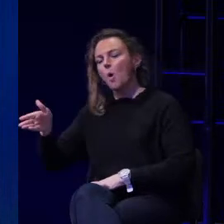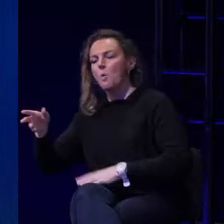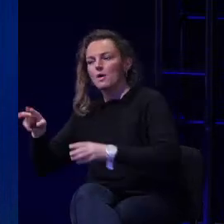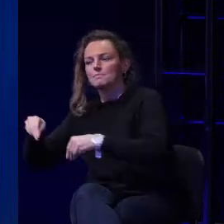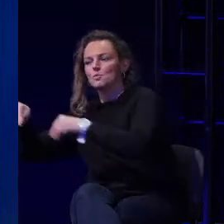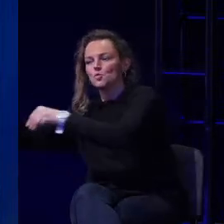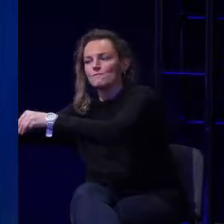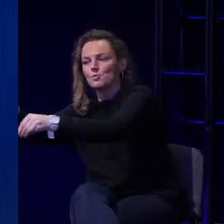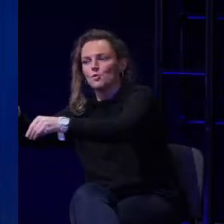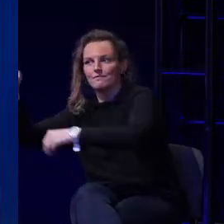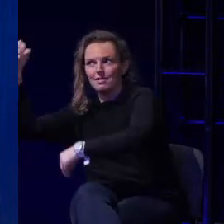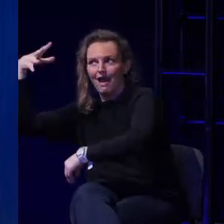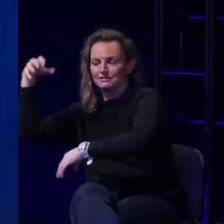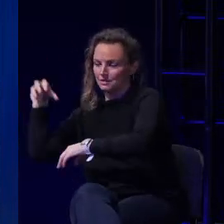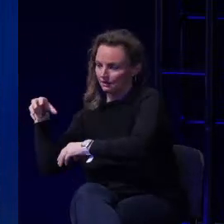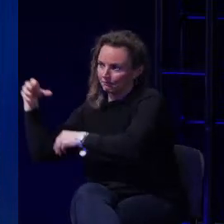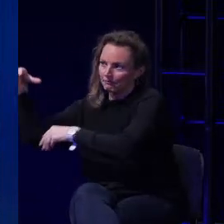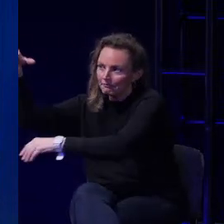the habit.